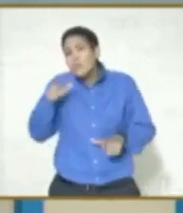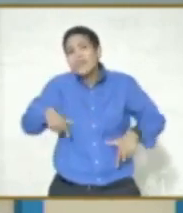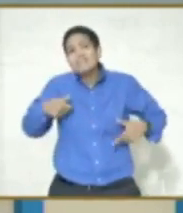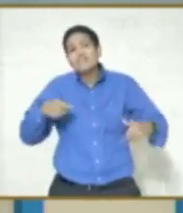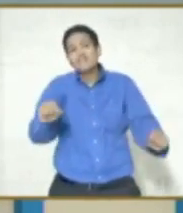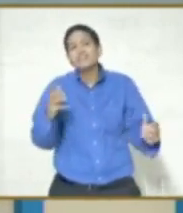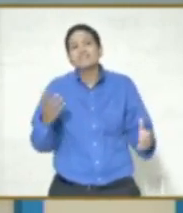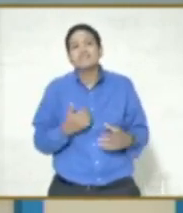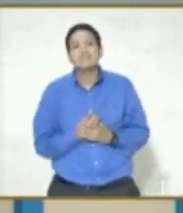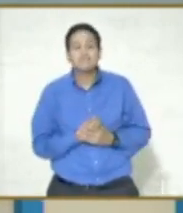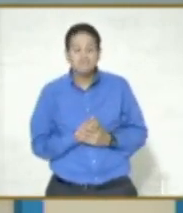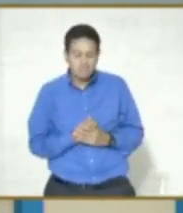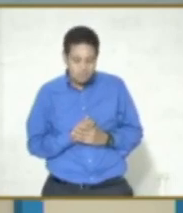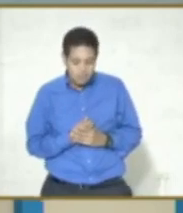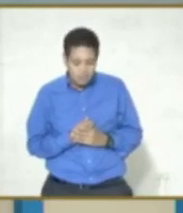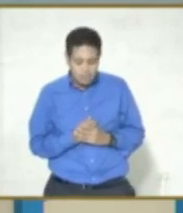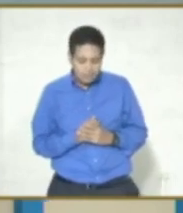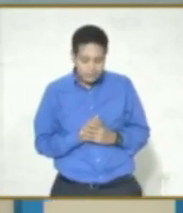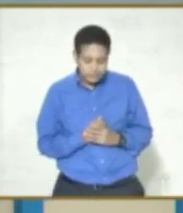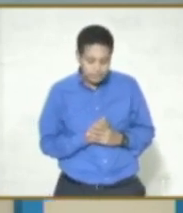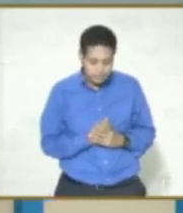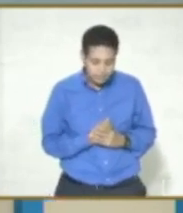explain that